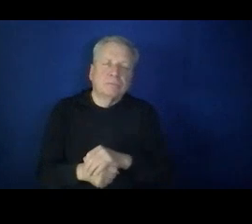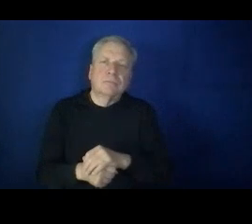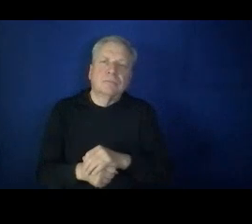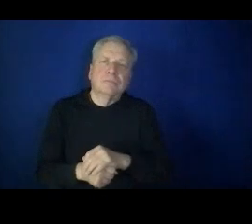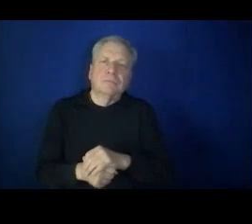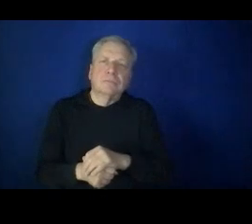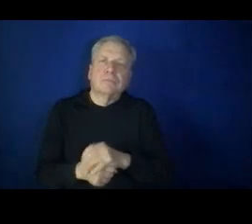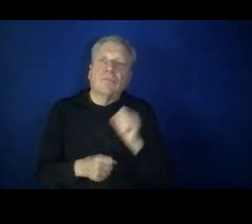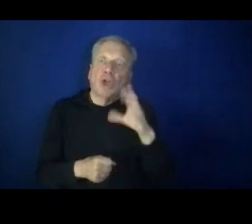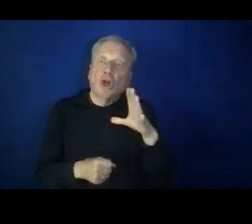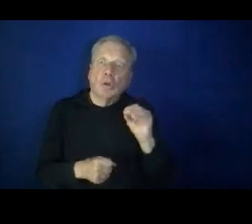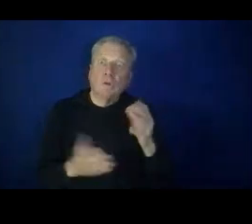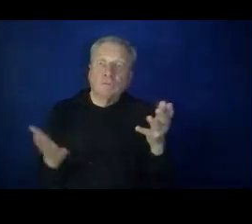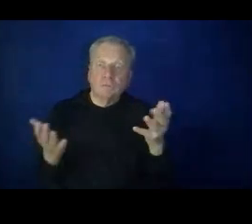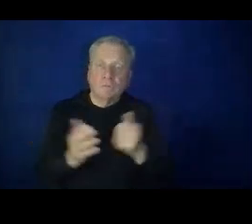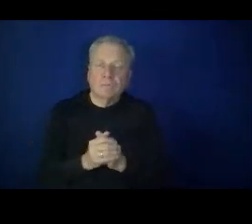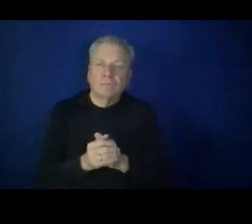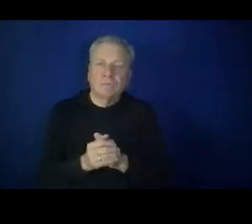So